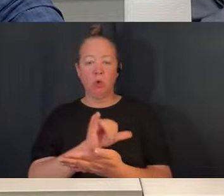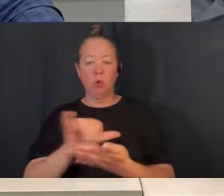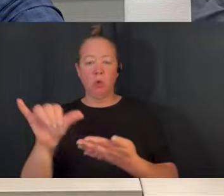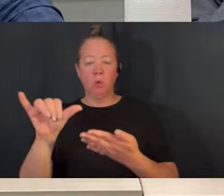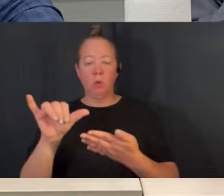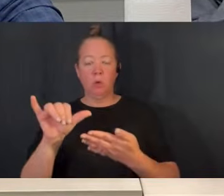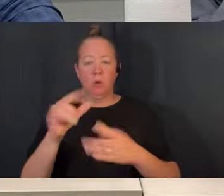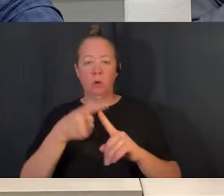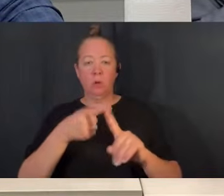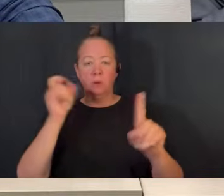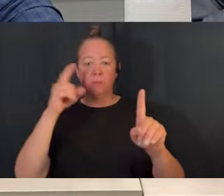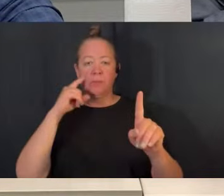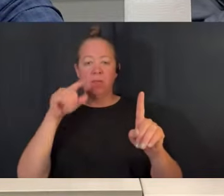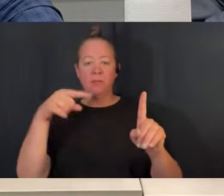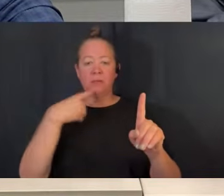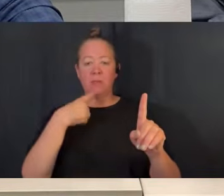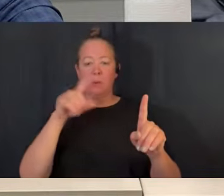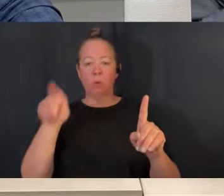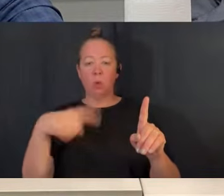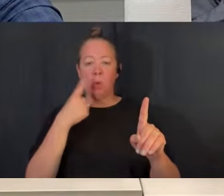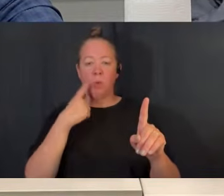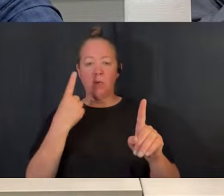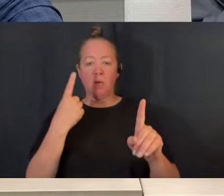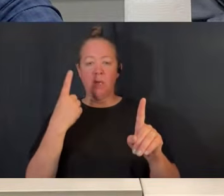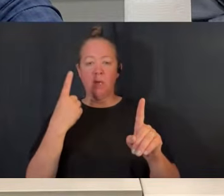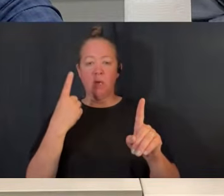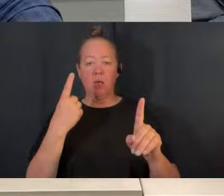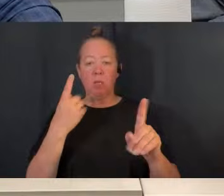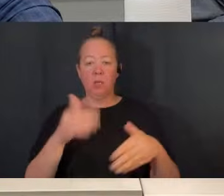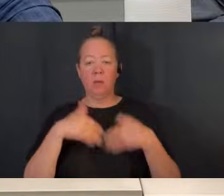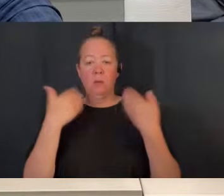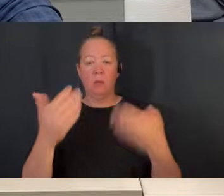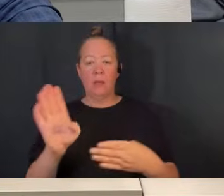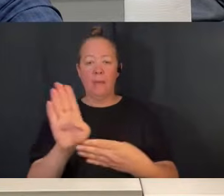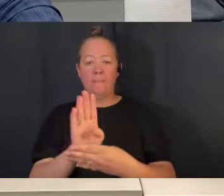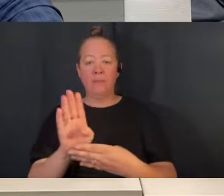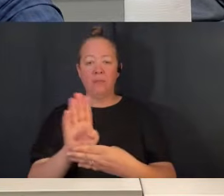pursue business arrangement with an entity willing to lease the entire